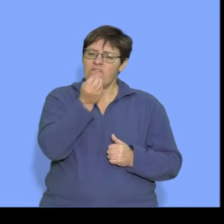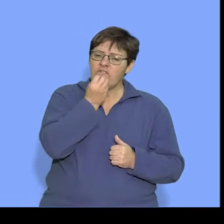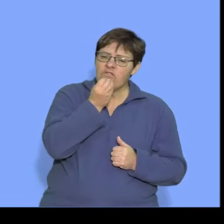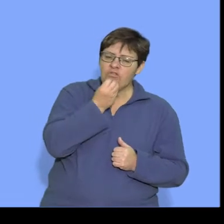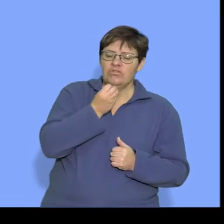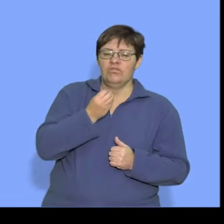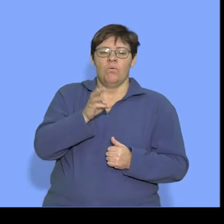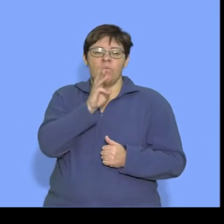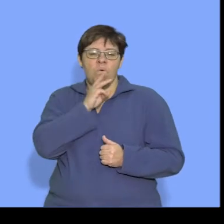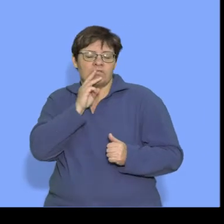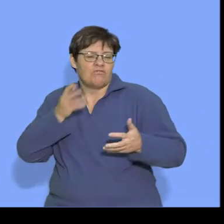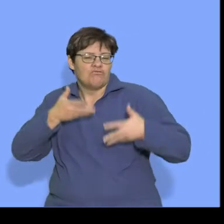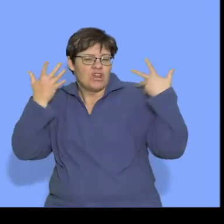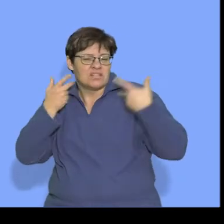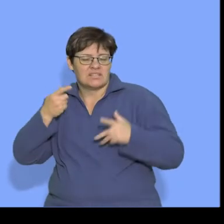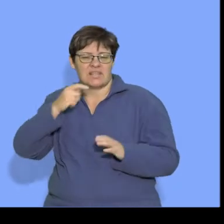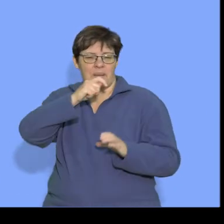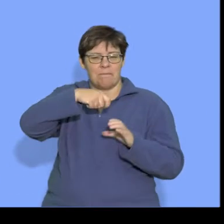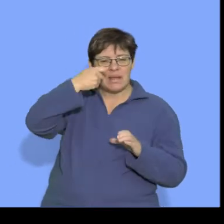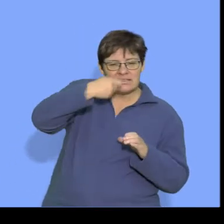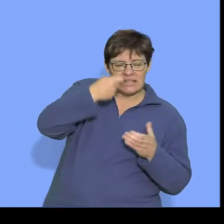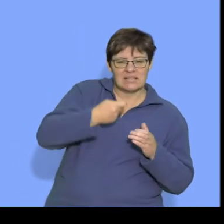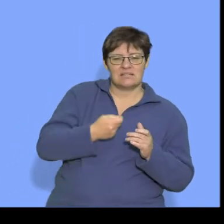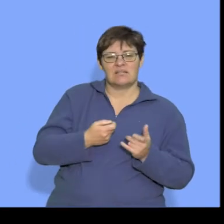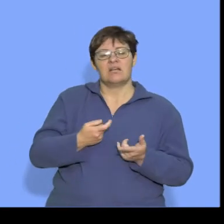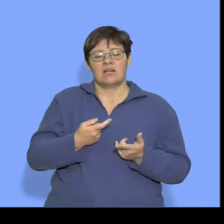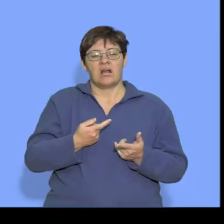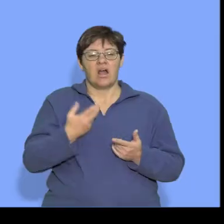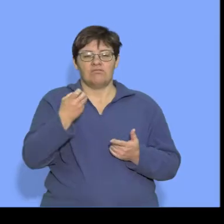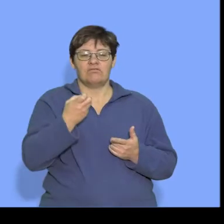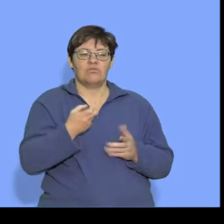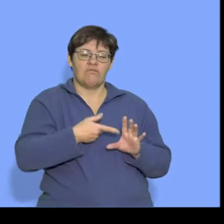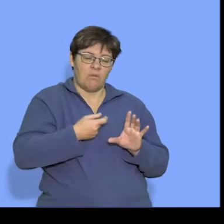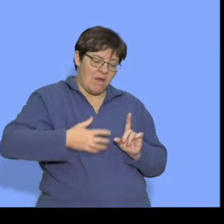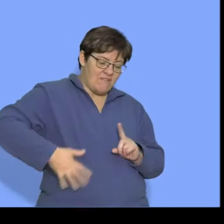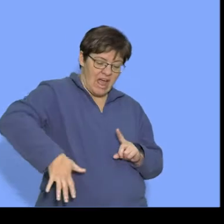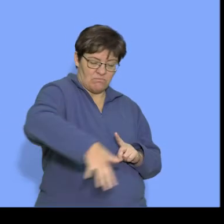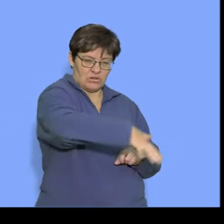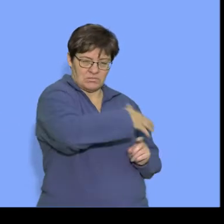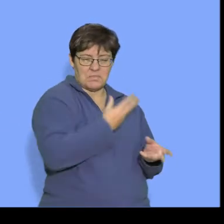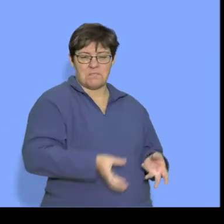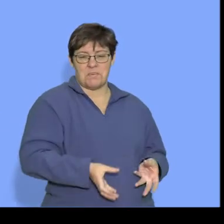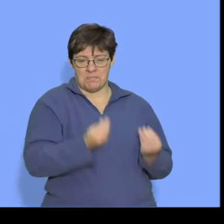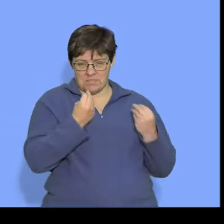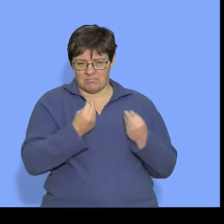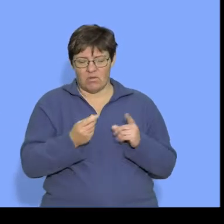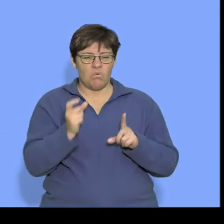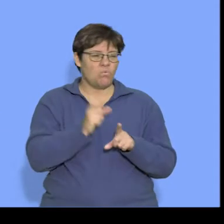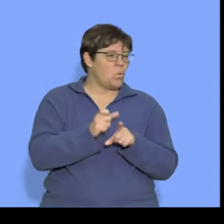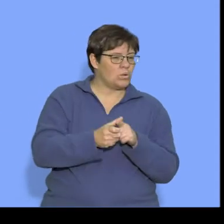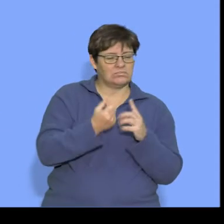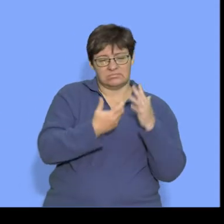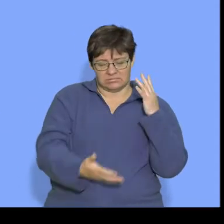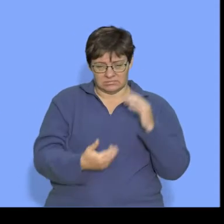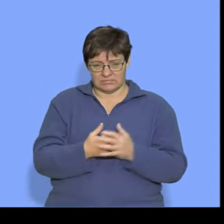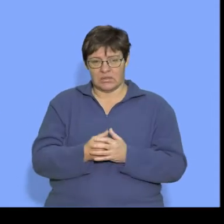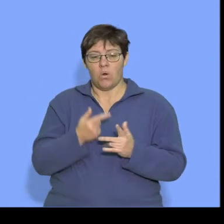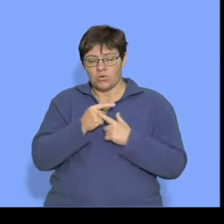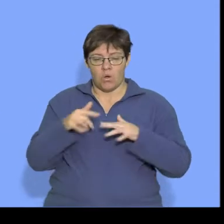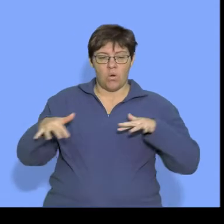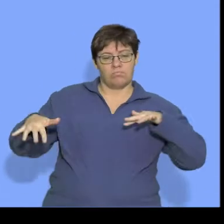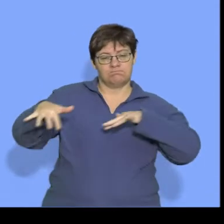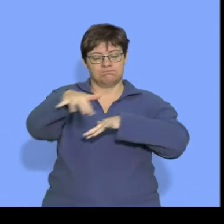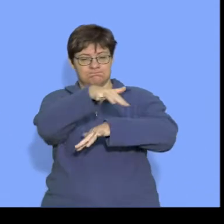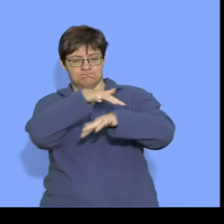water, medicines, fuel that we can obtain from the environment. It is also ensures that the climate